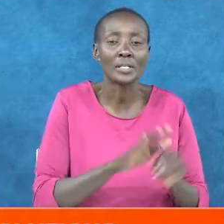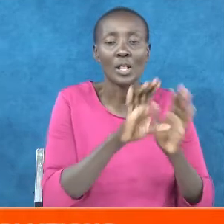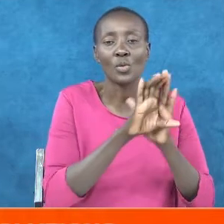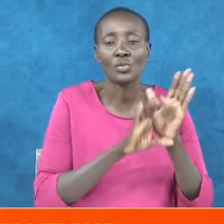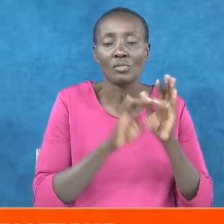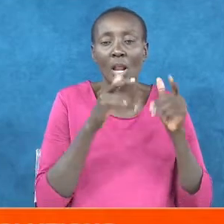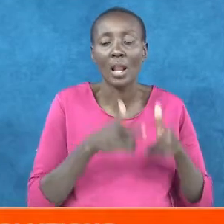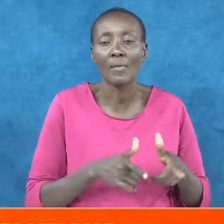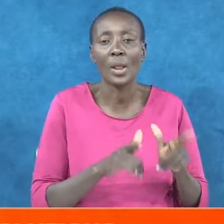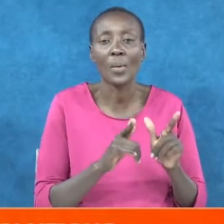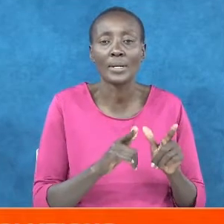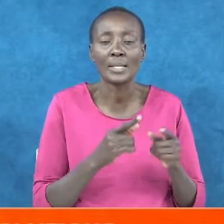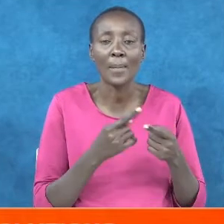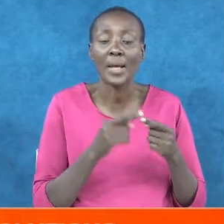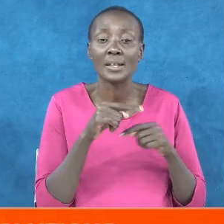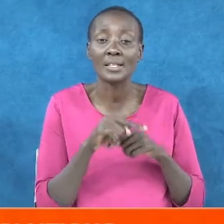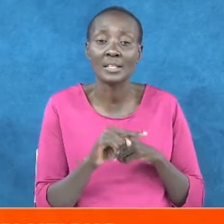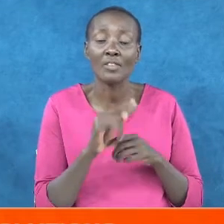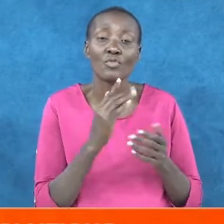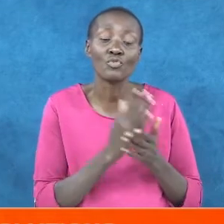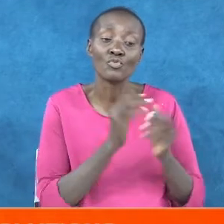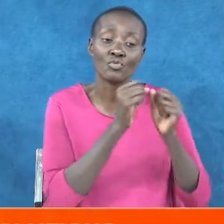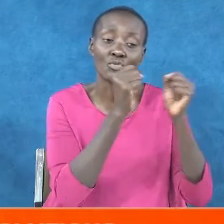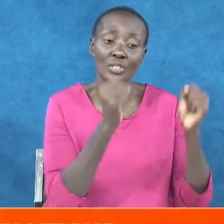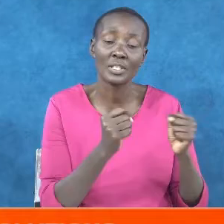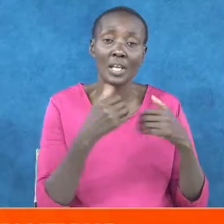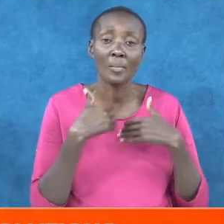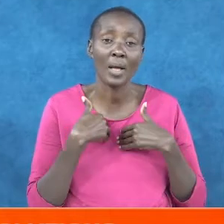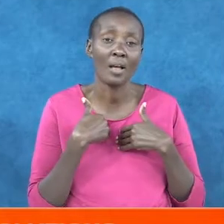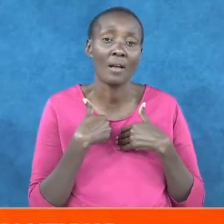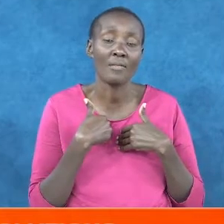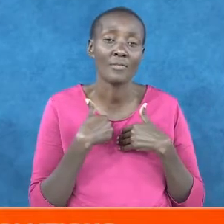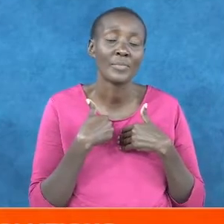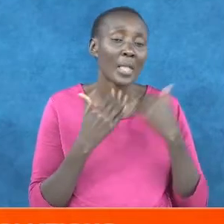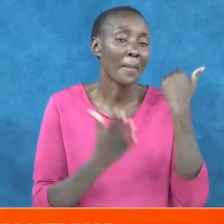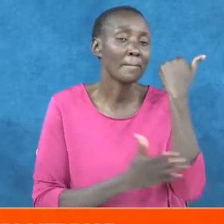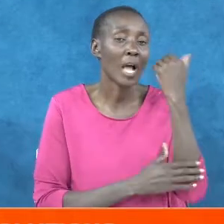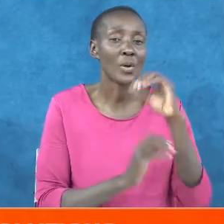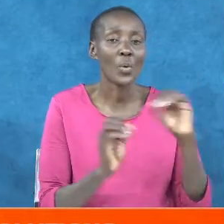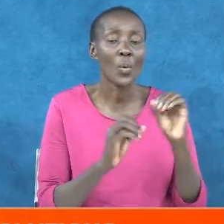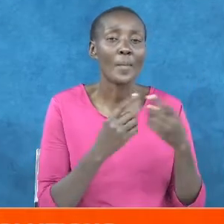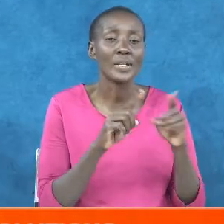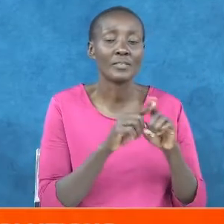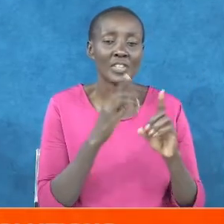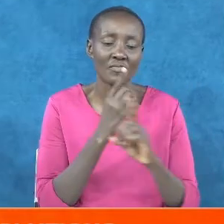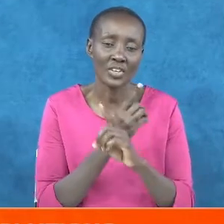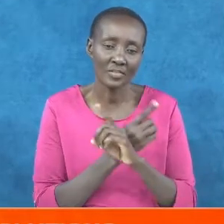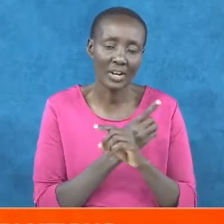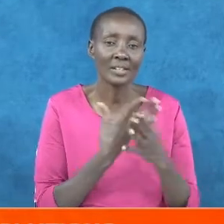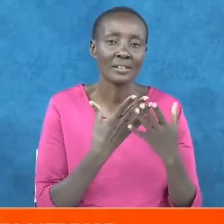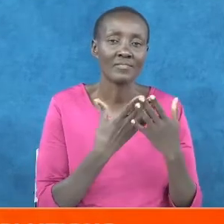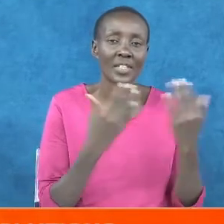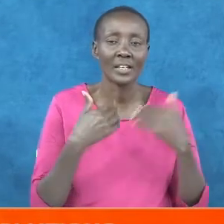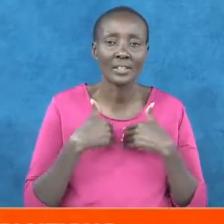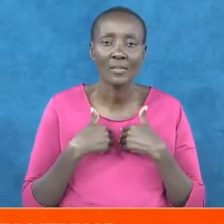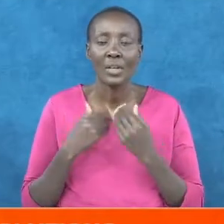provisions. Yeah. But in itself, there was a system. It wasn't entirely a bad system, but it had different cons. Okay, and